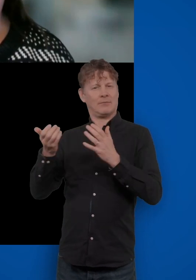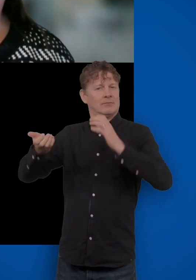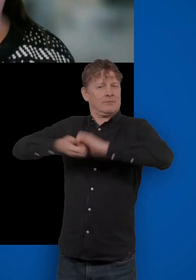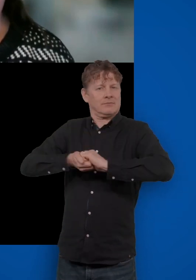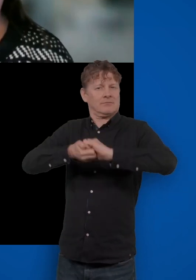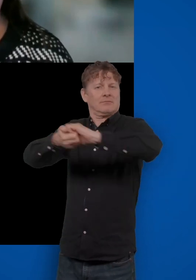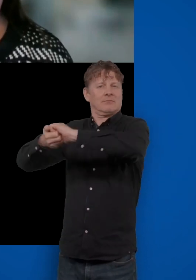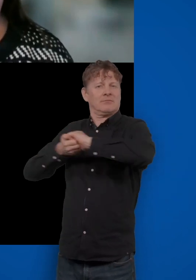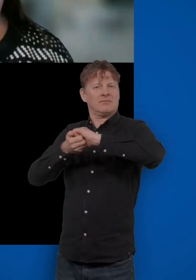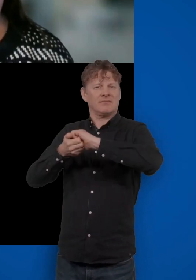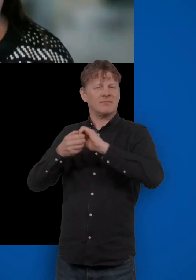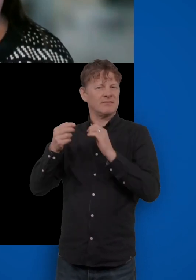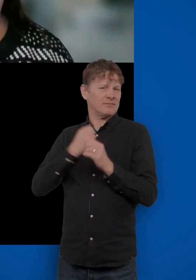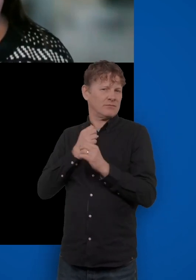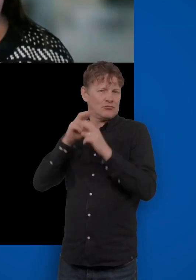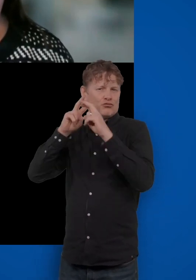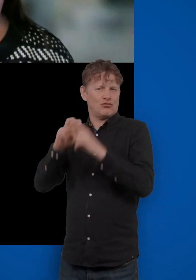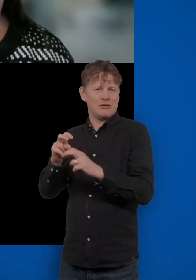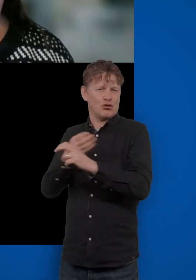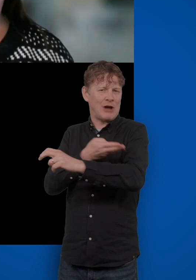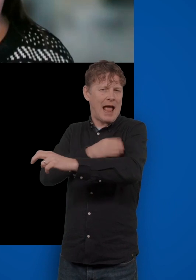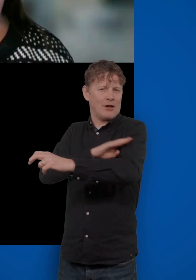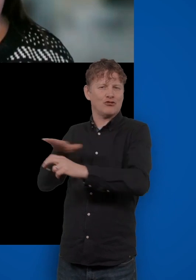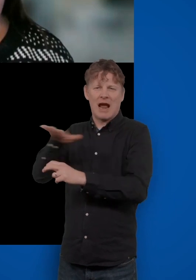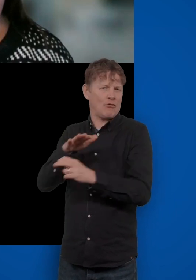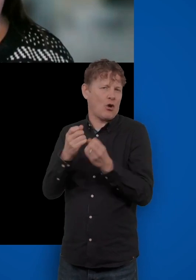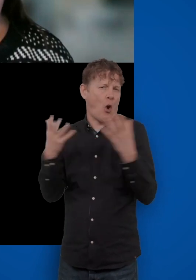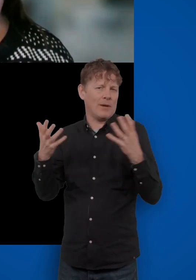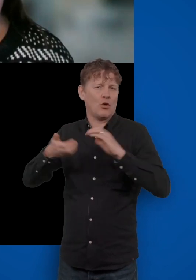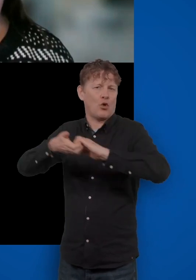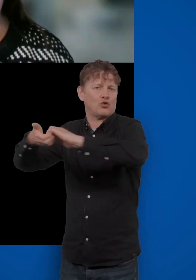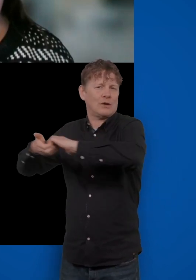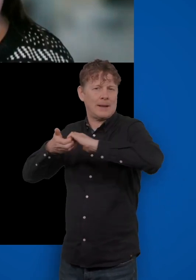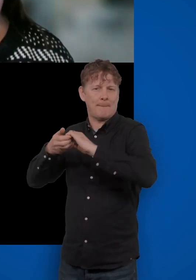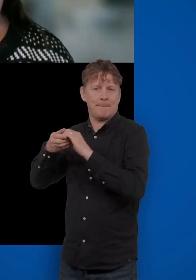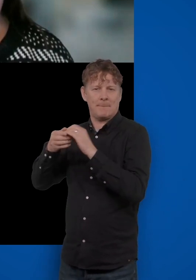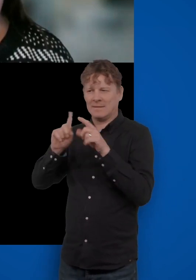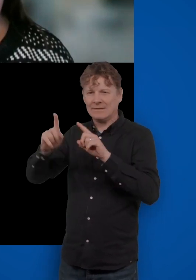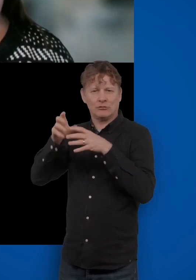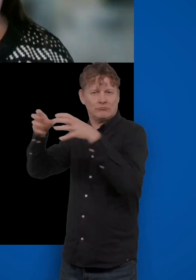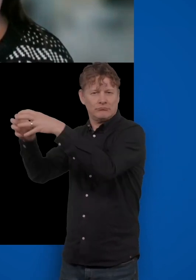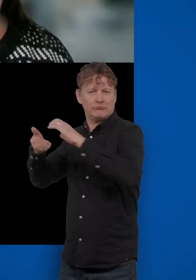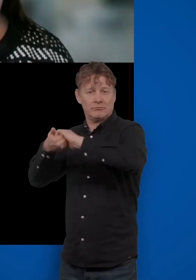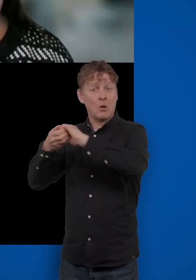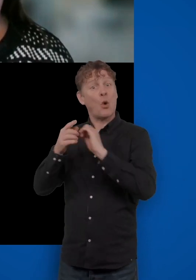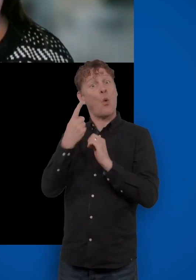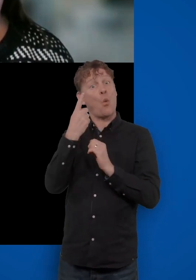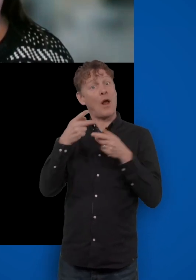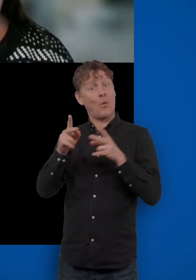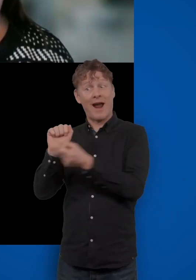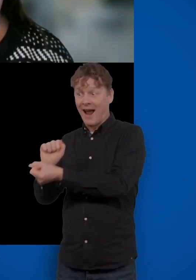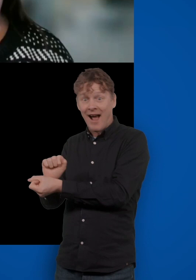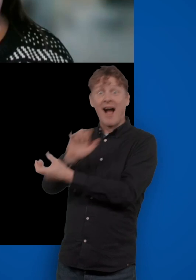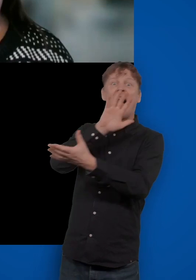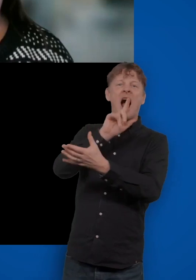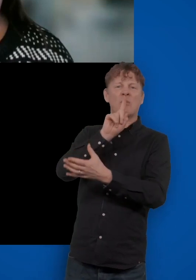consortium that's quite common in energy research. And one of the things that we found the most liberating in some ways, but also